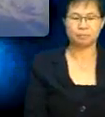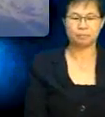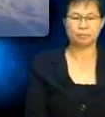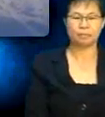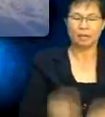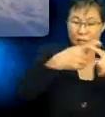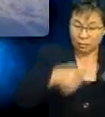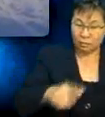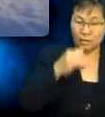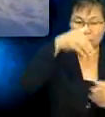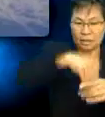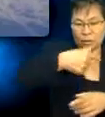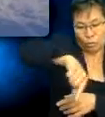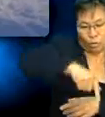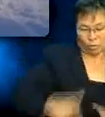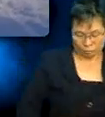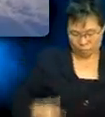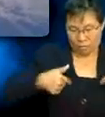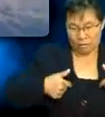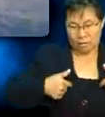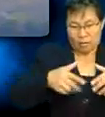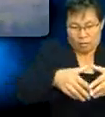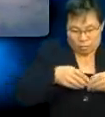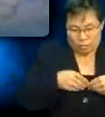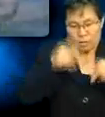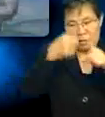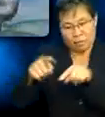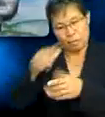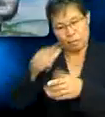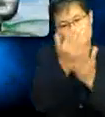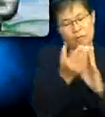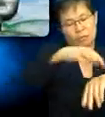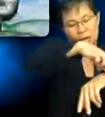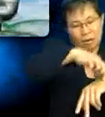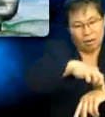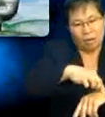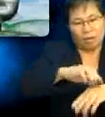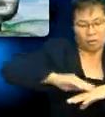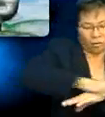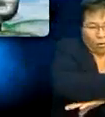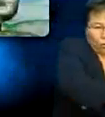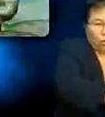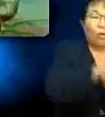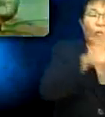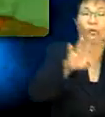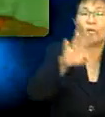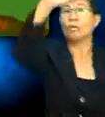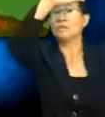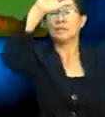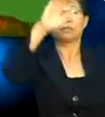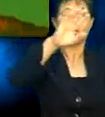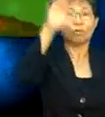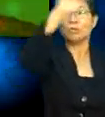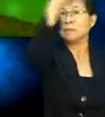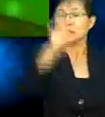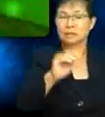The differences in the quality of light received by different parts of the Earth cause the 4 seasons: